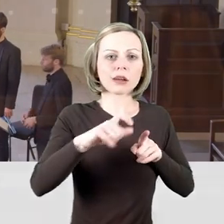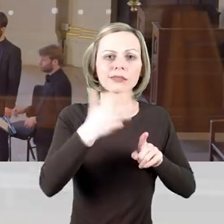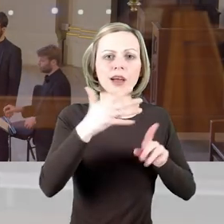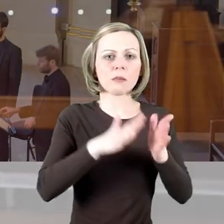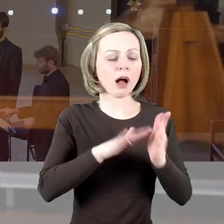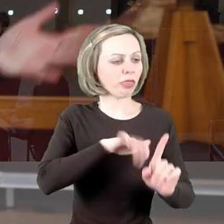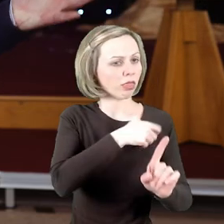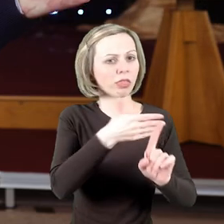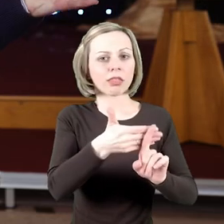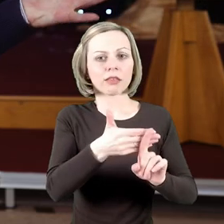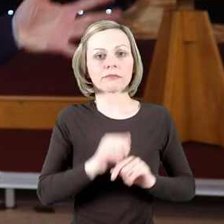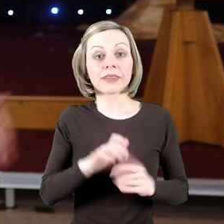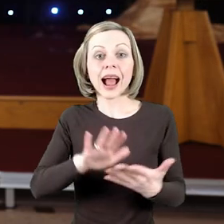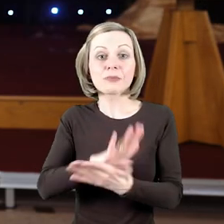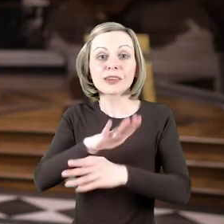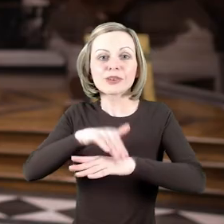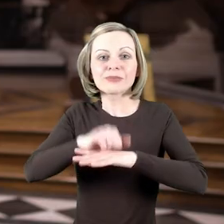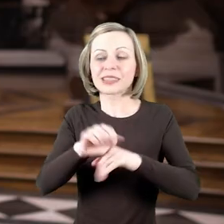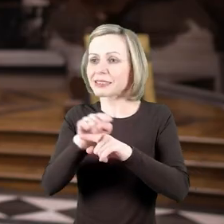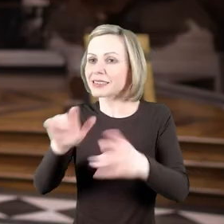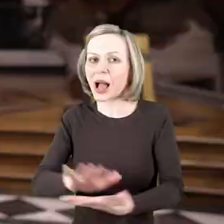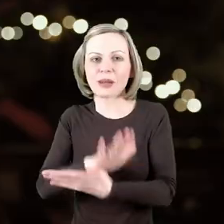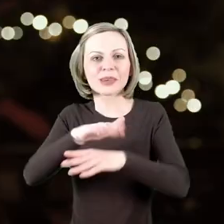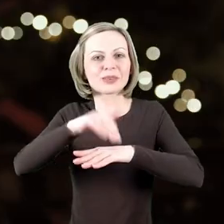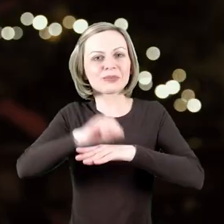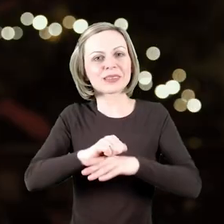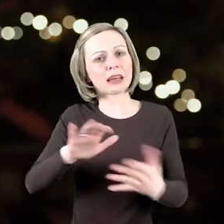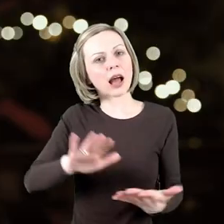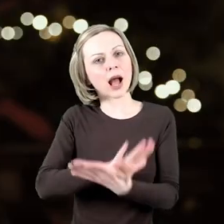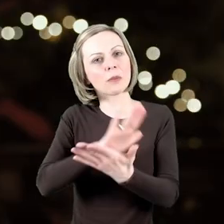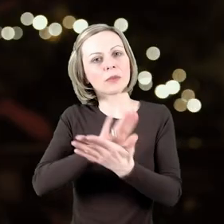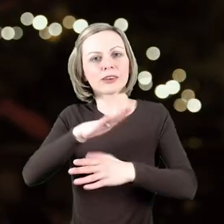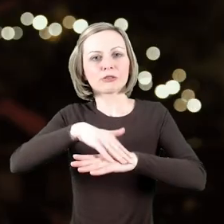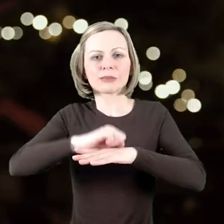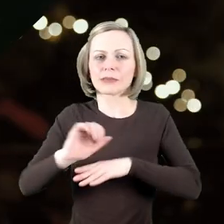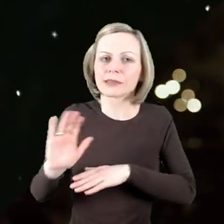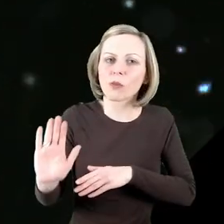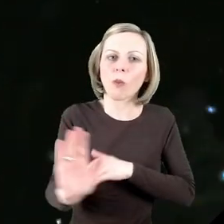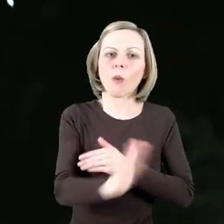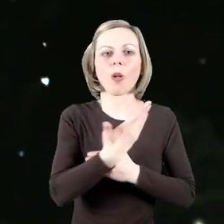Happy Christmas. Happy Christmas. Happy Christmas to all of you.